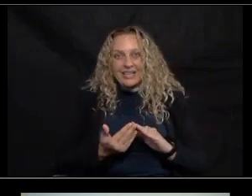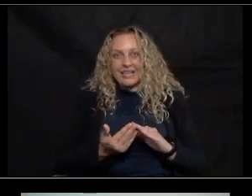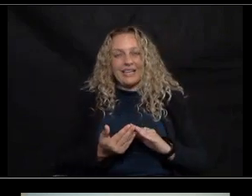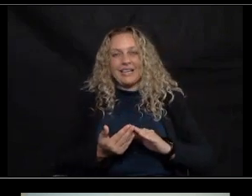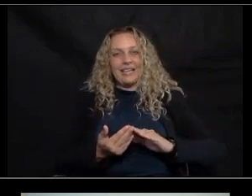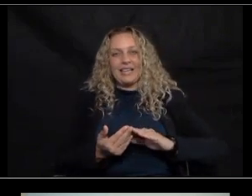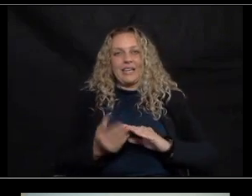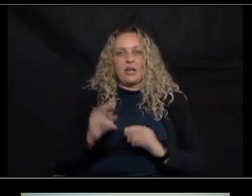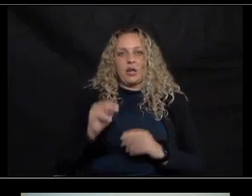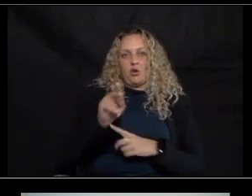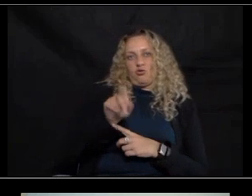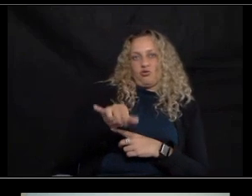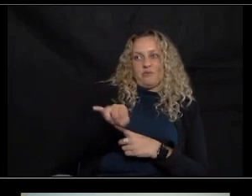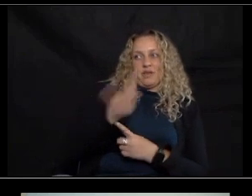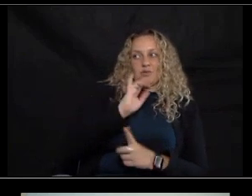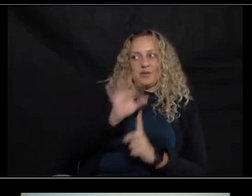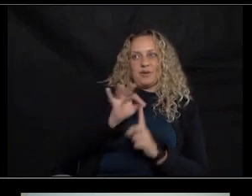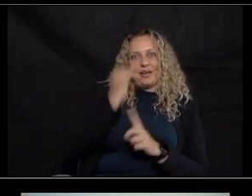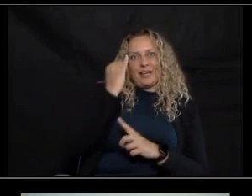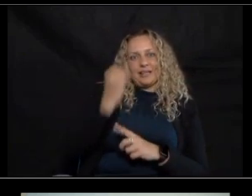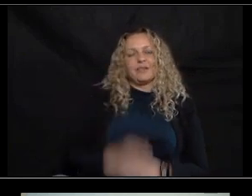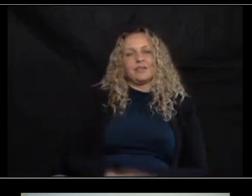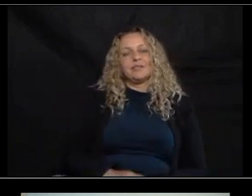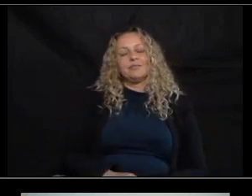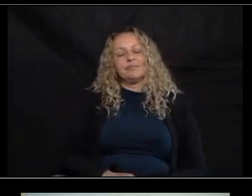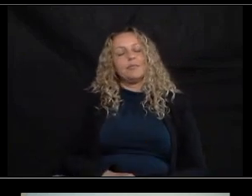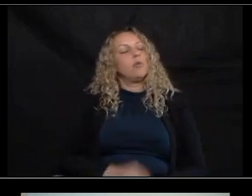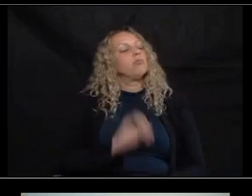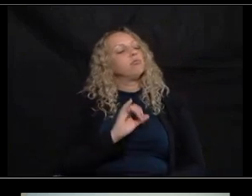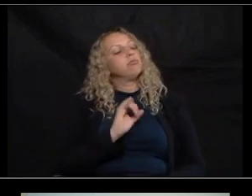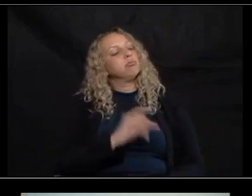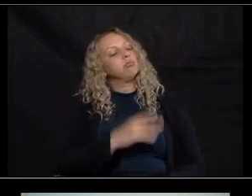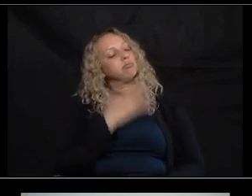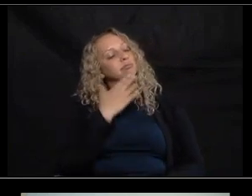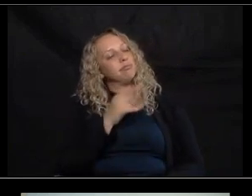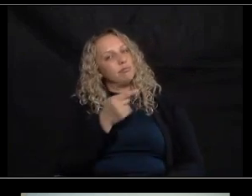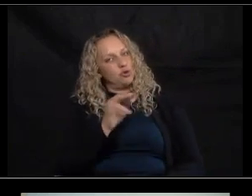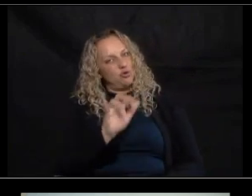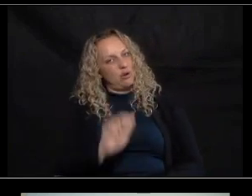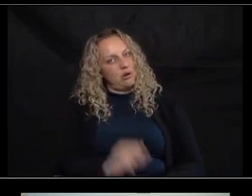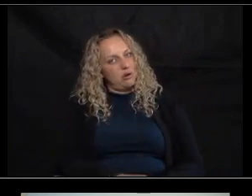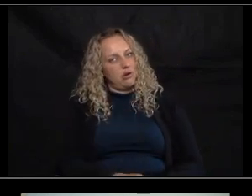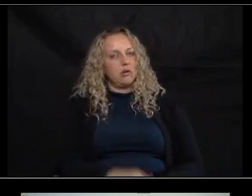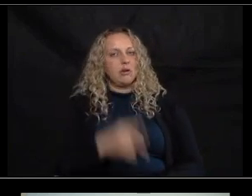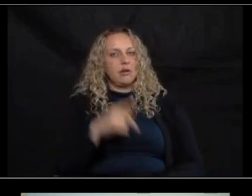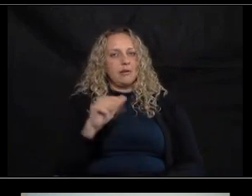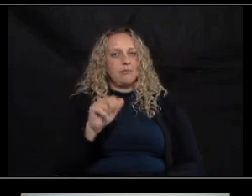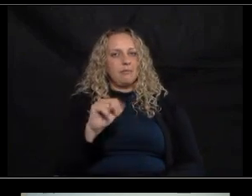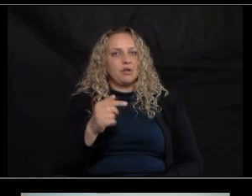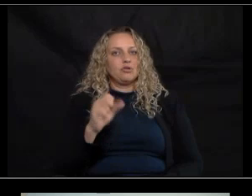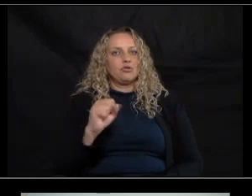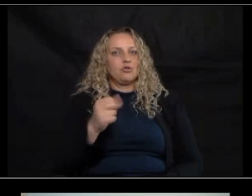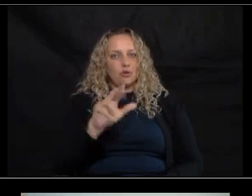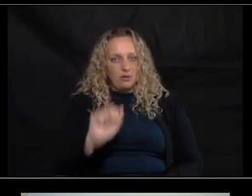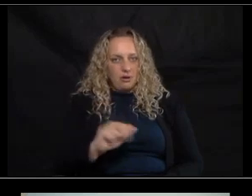that's doing that, so that's a pretty unique idea. Okay, thank you. Sure, thank you.